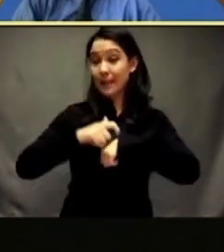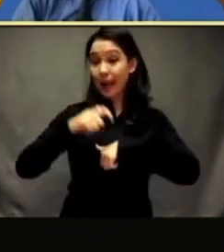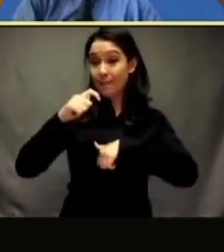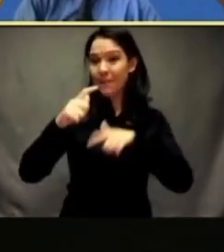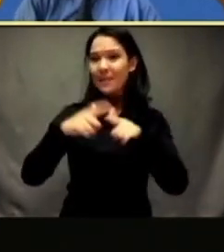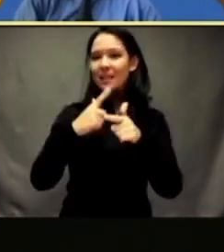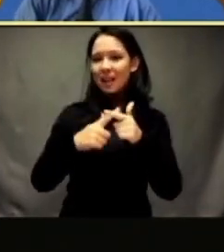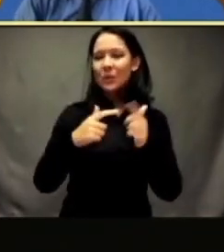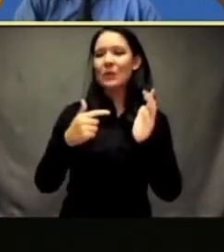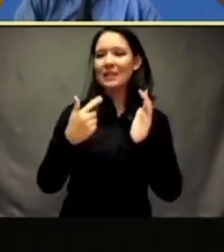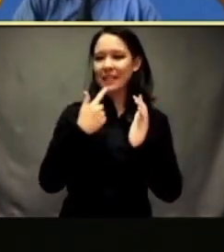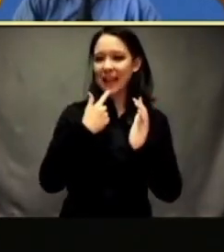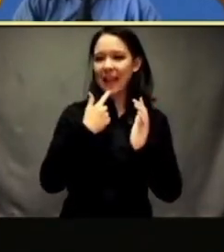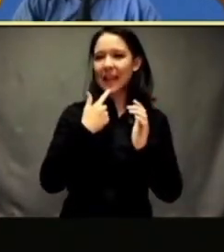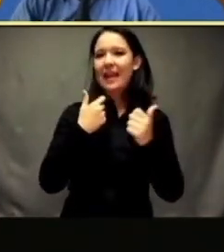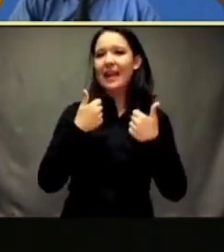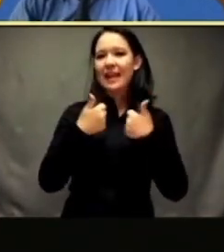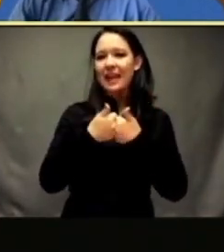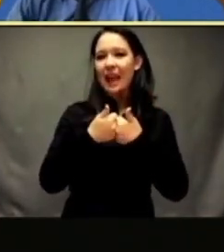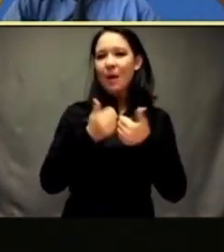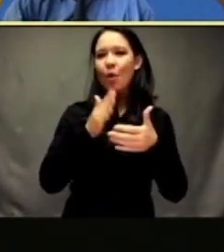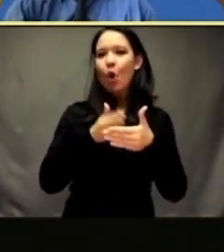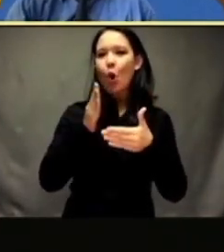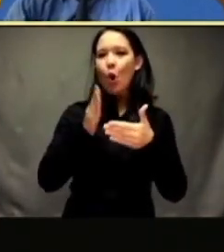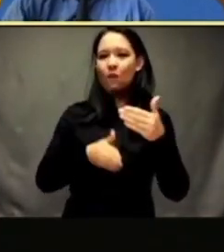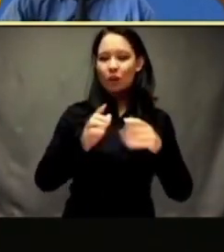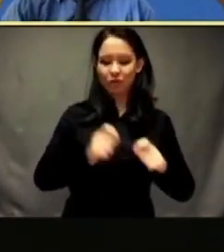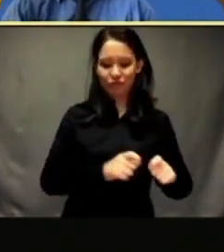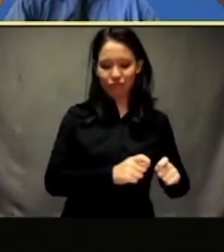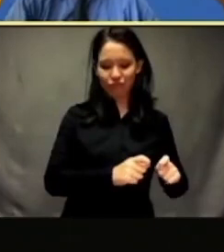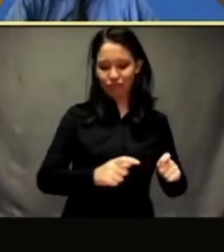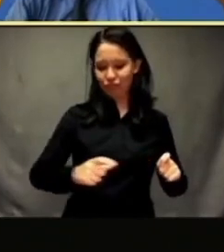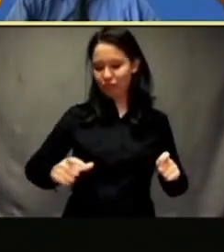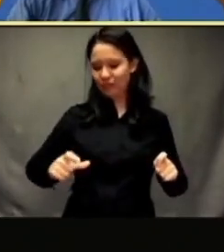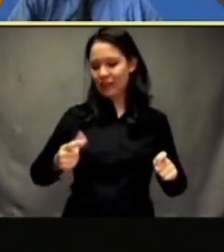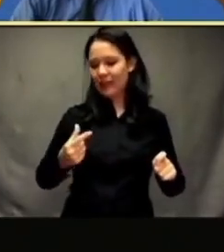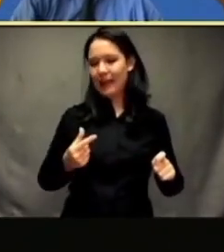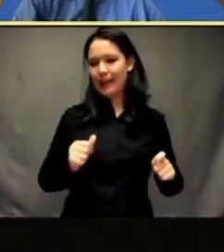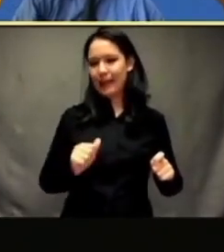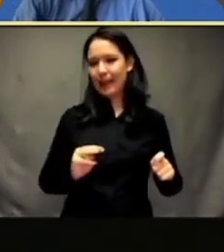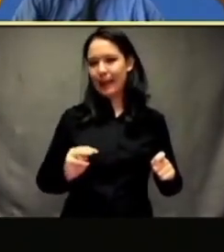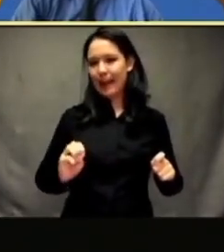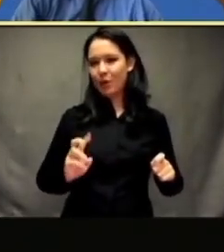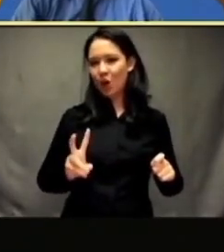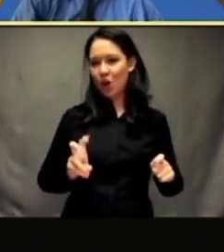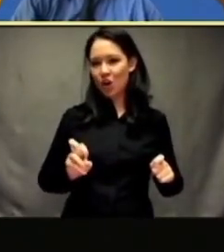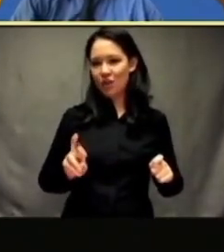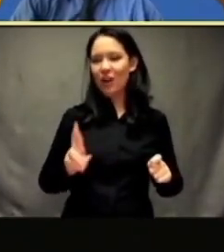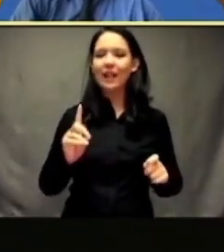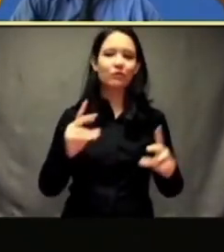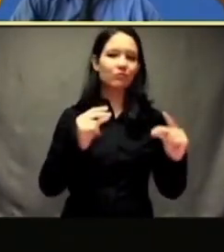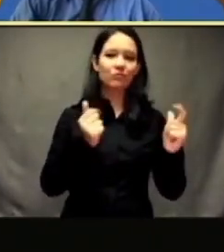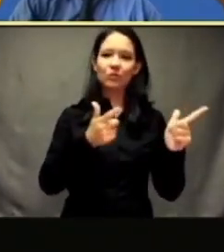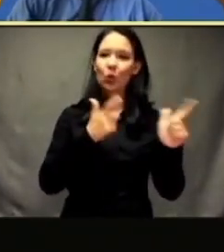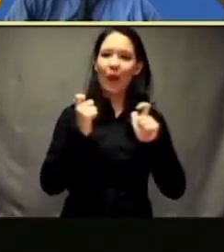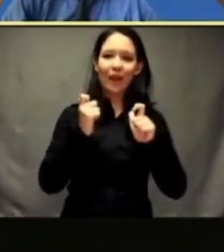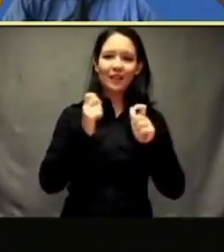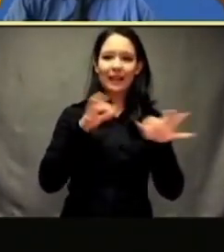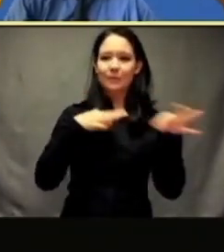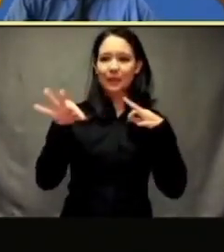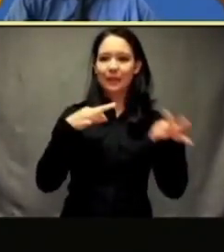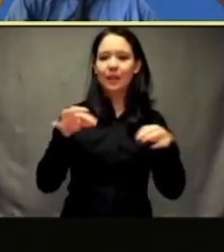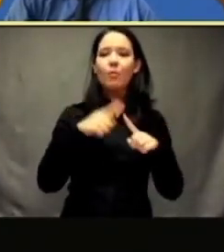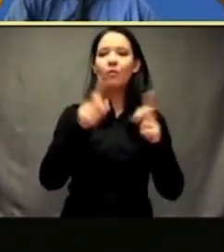say game over on the microbit. So that's a very quick, fast run of it. But we are going to put this in